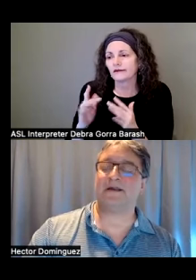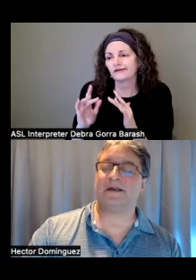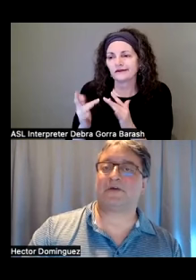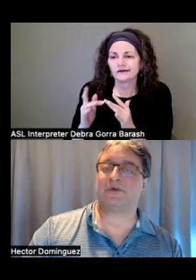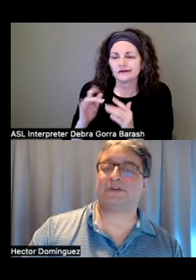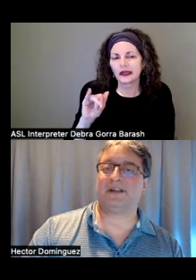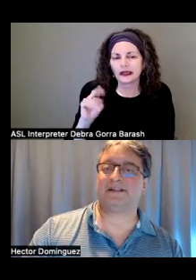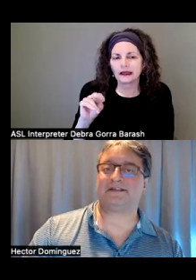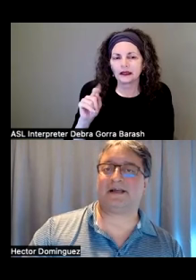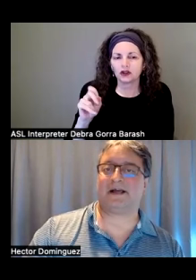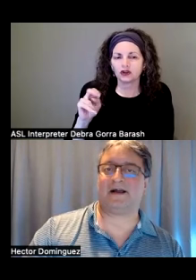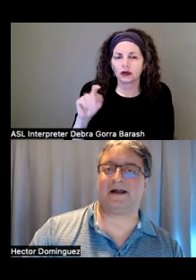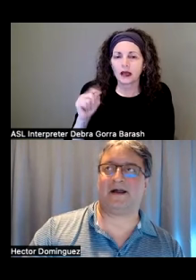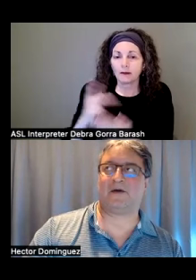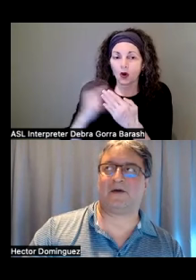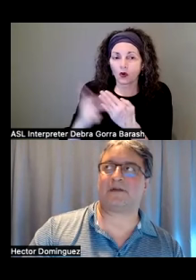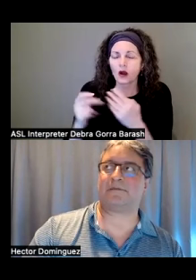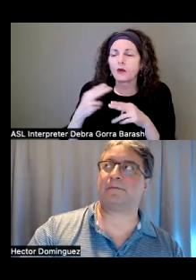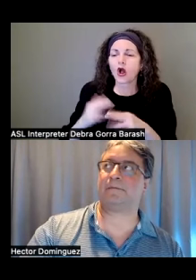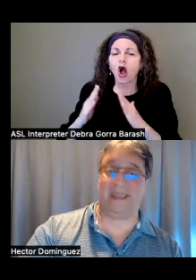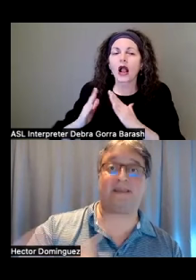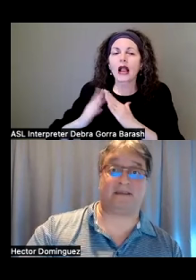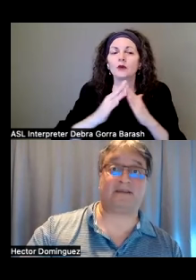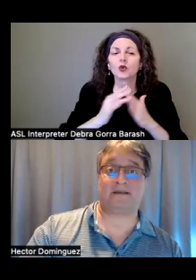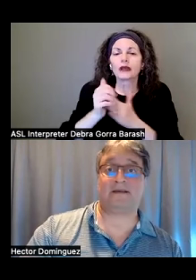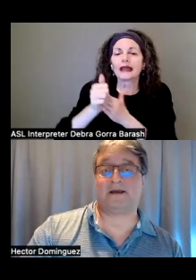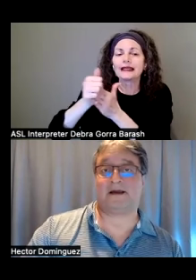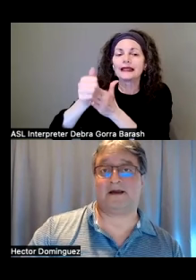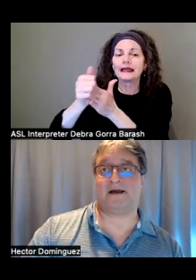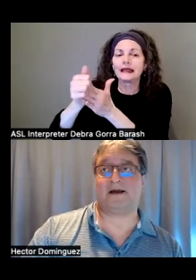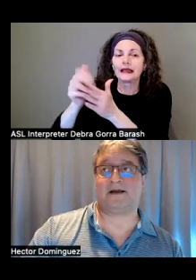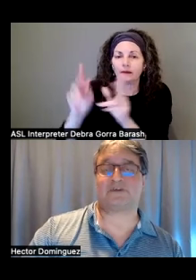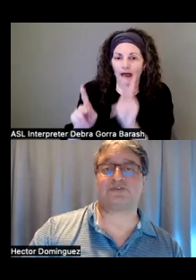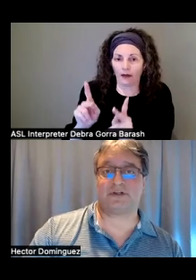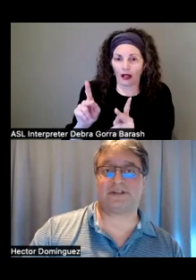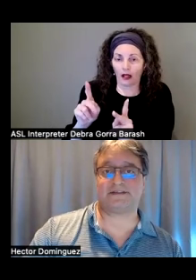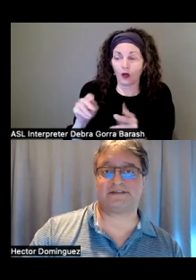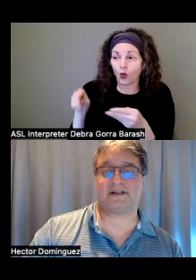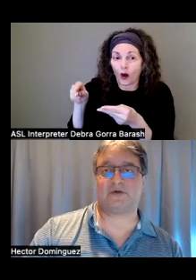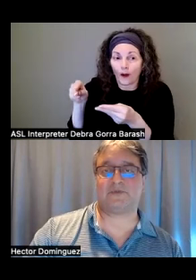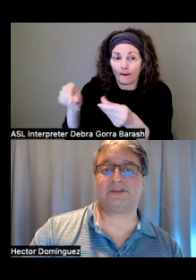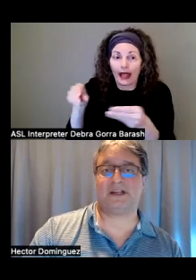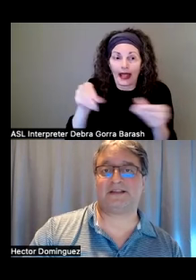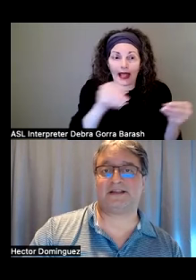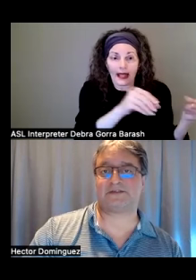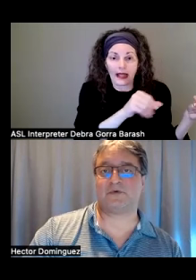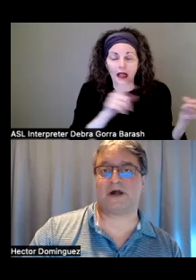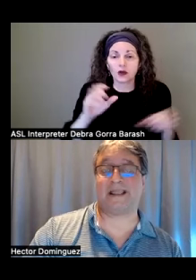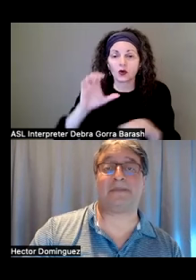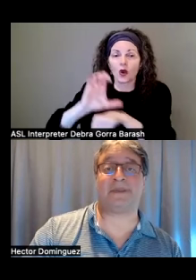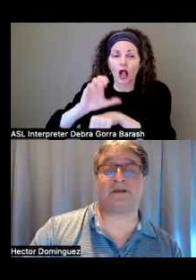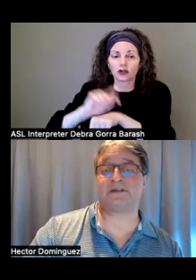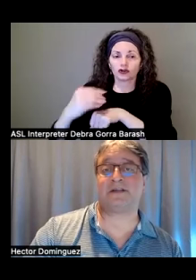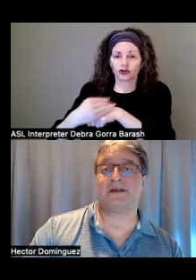Leads. The community leads, we are paying as a consultants, community leaders who